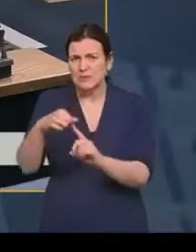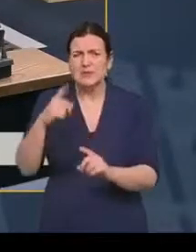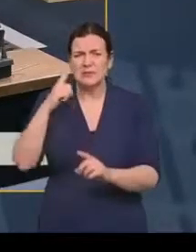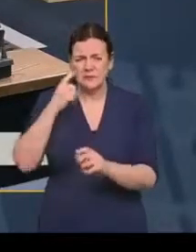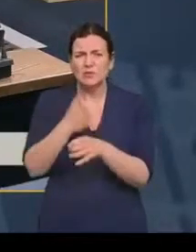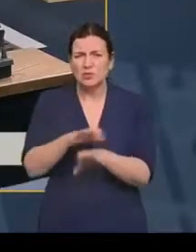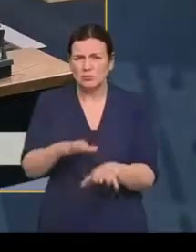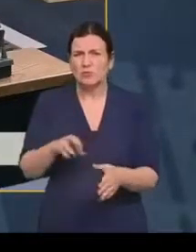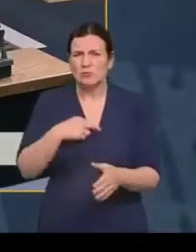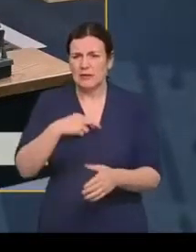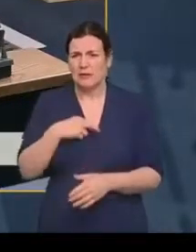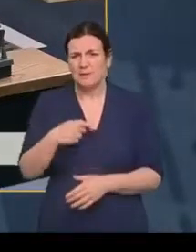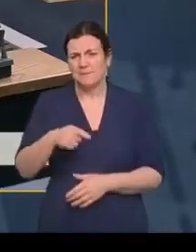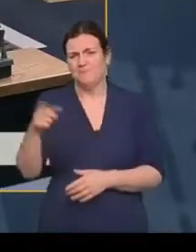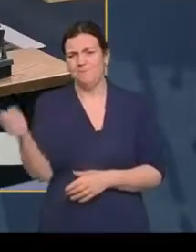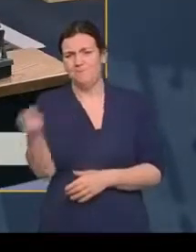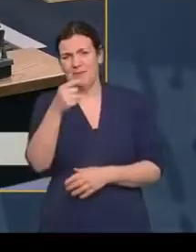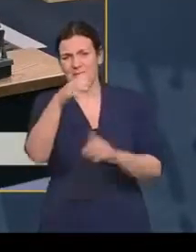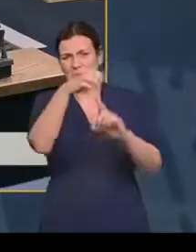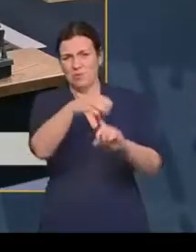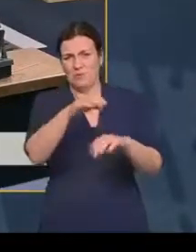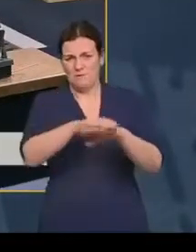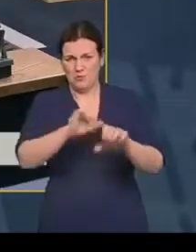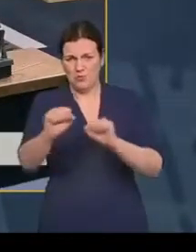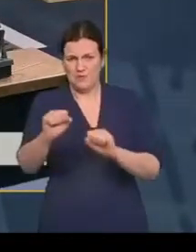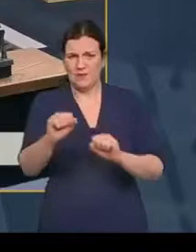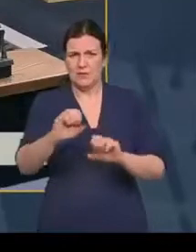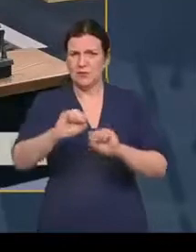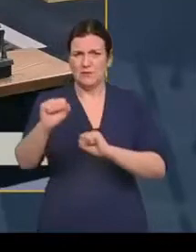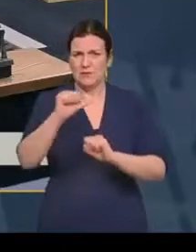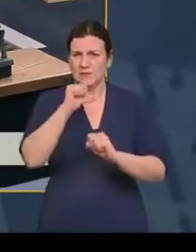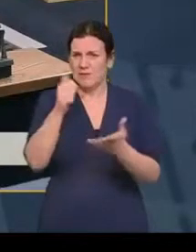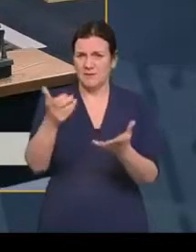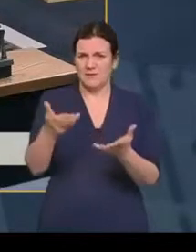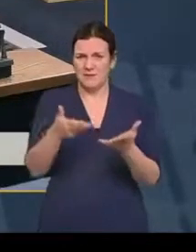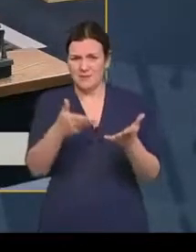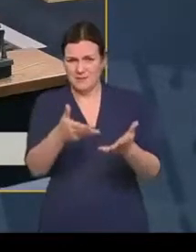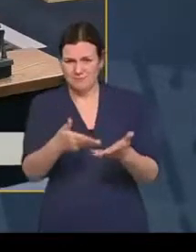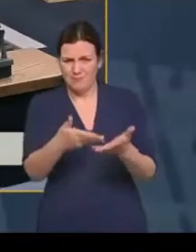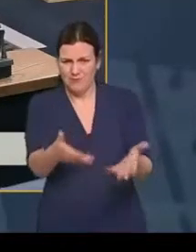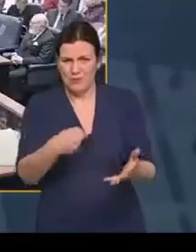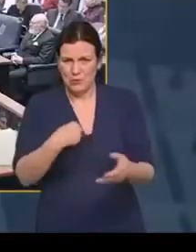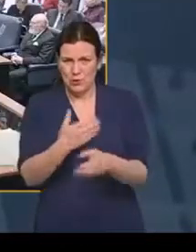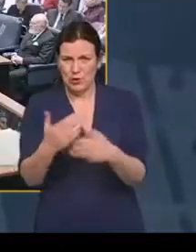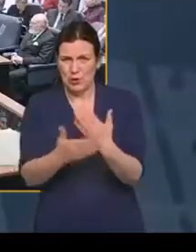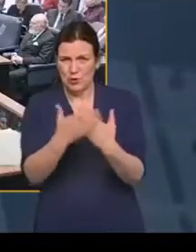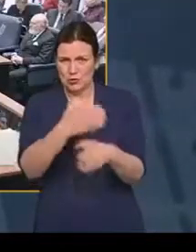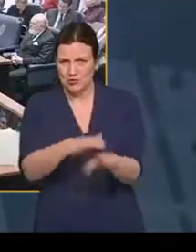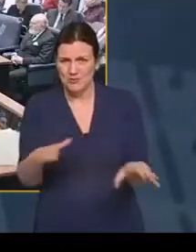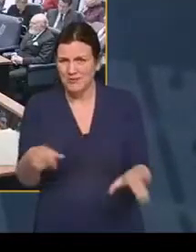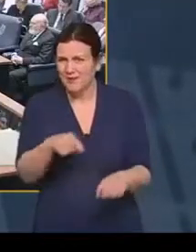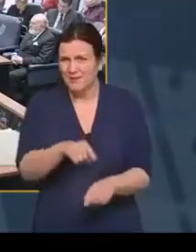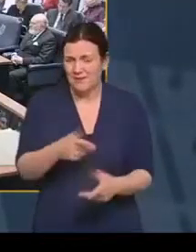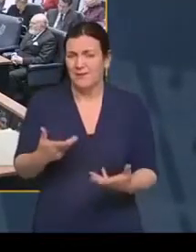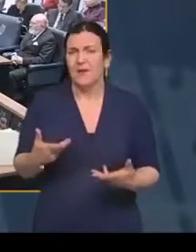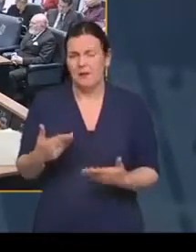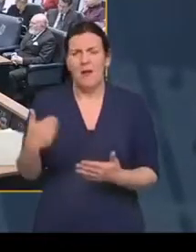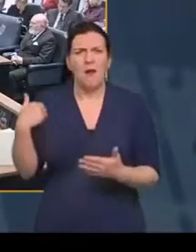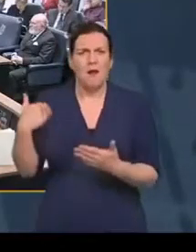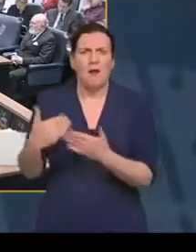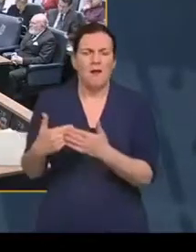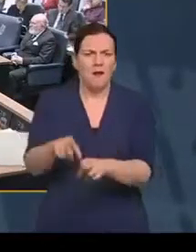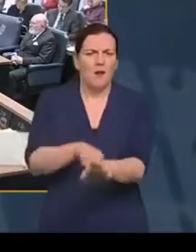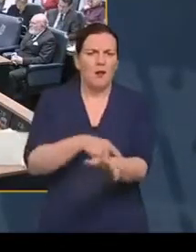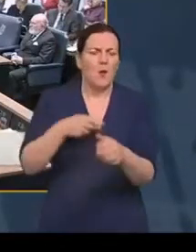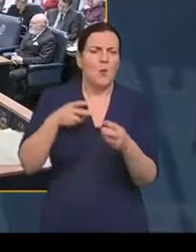institutions. Deaf kids were sent to institutions for services. The services weren't being brought to the young children. So we have come a long way,